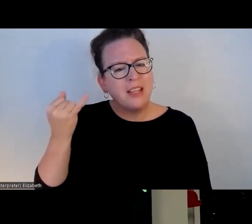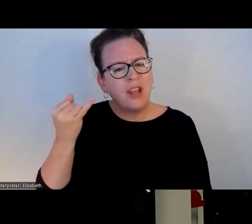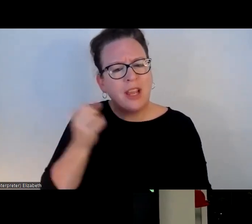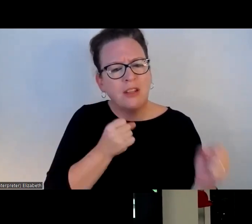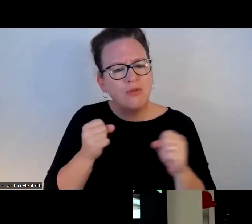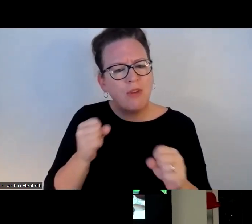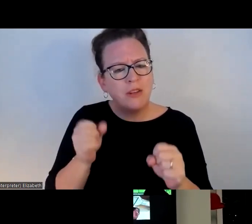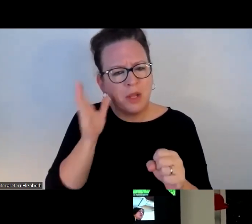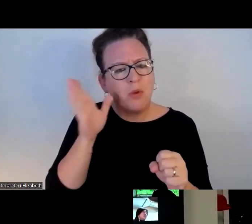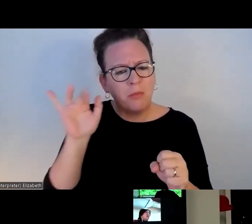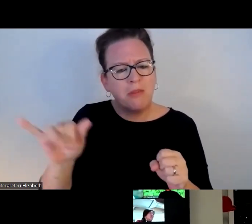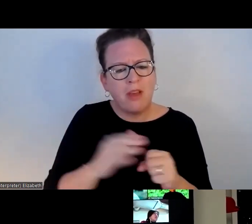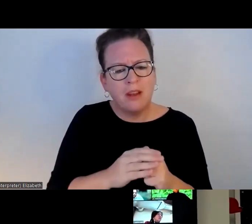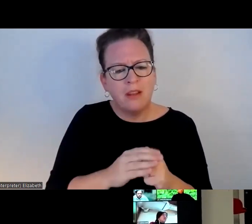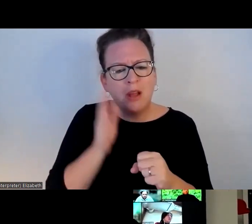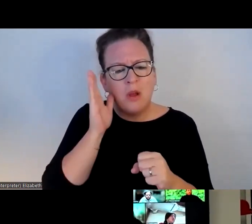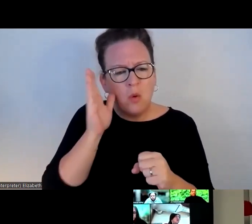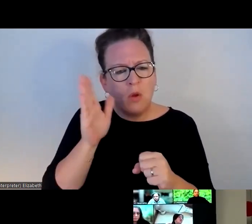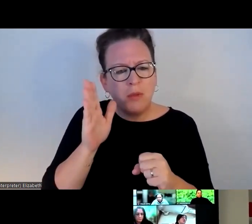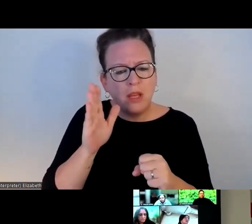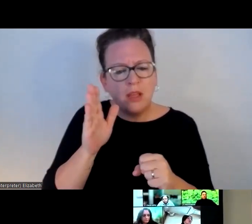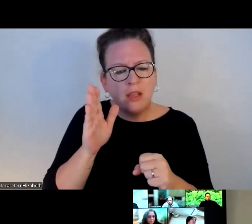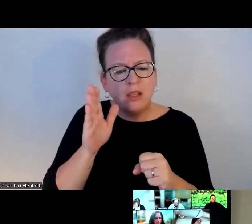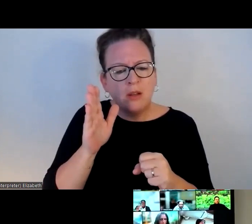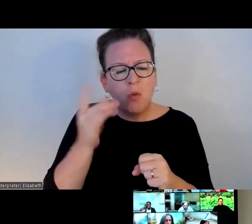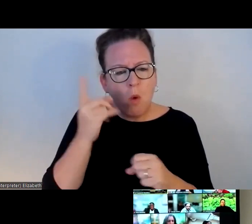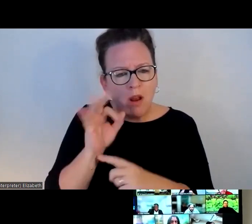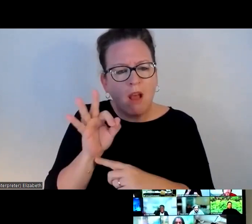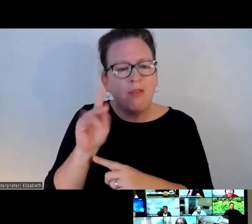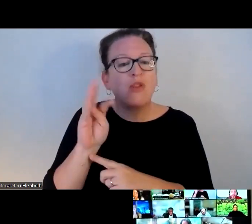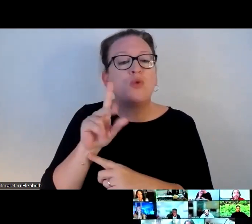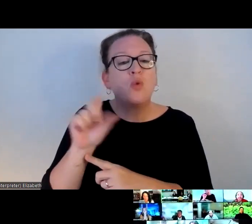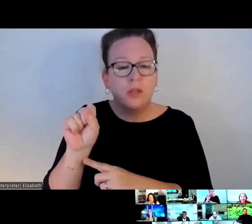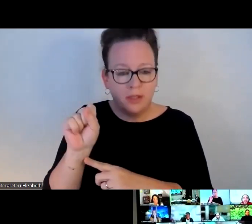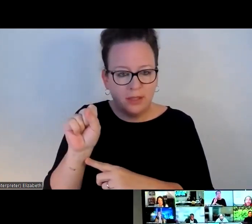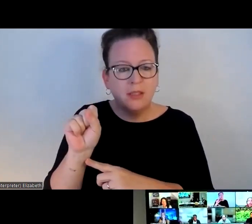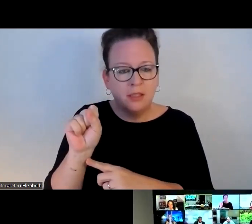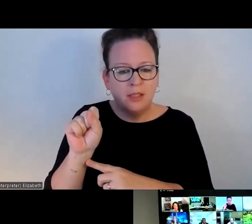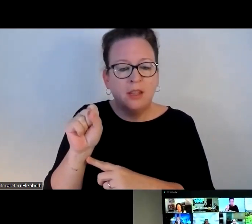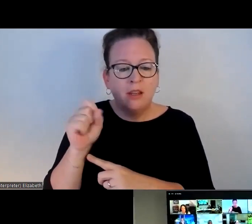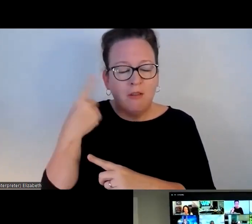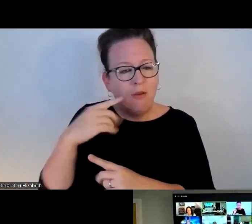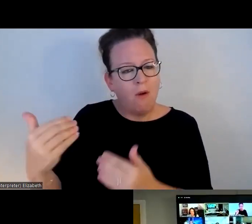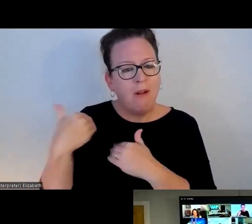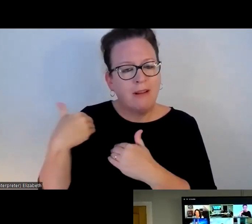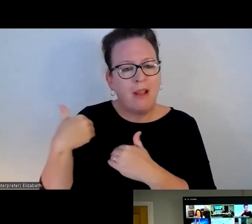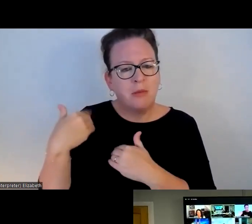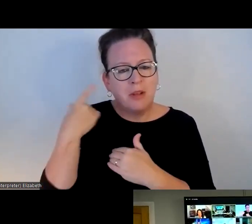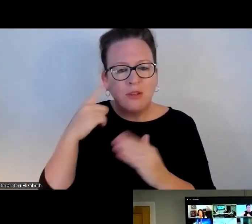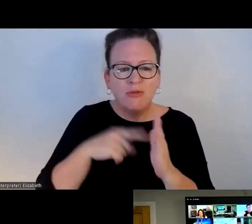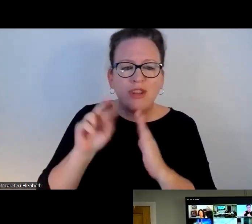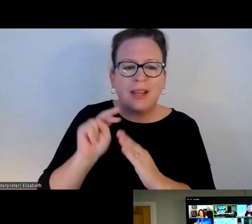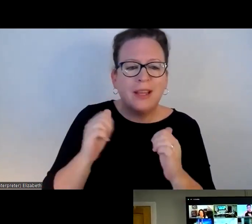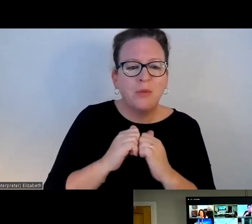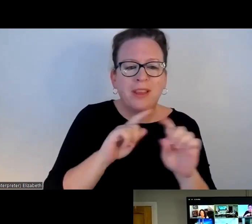be that, will be one, I guess, of the tools for accountability to check in with the